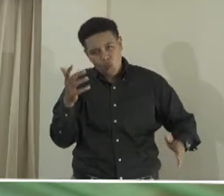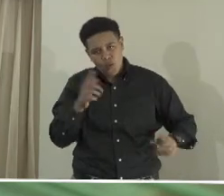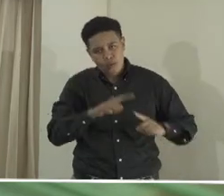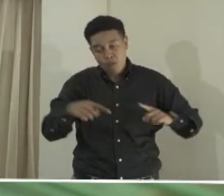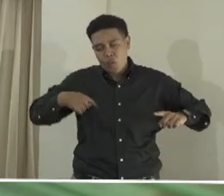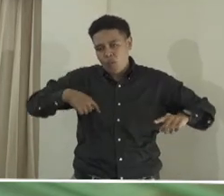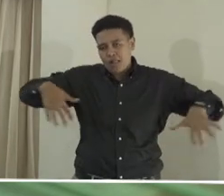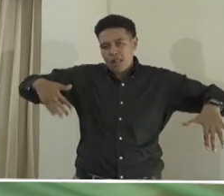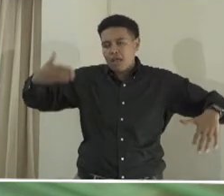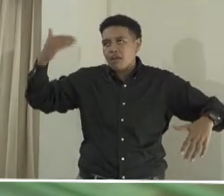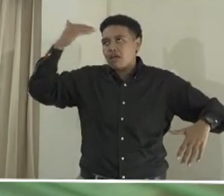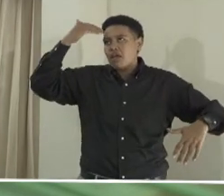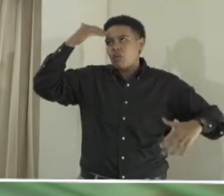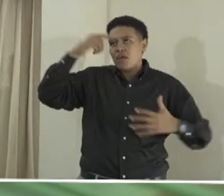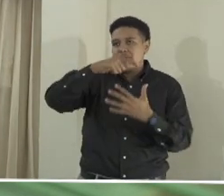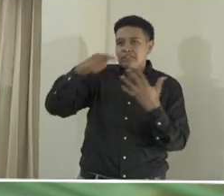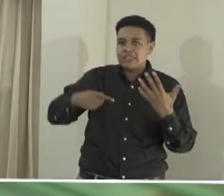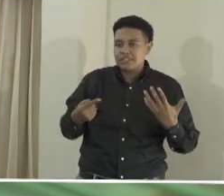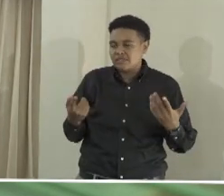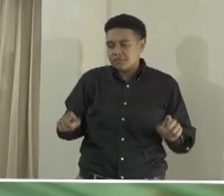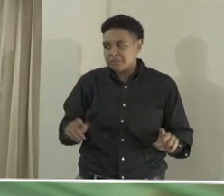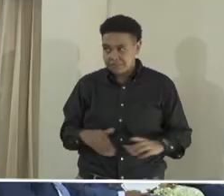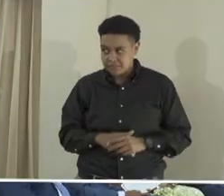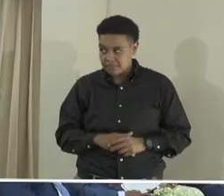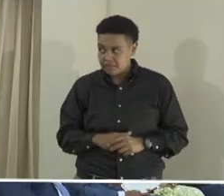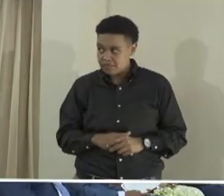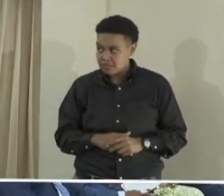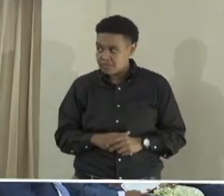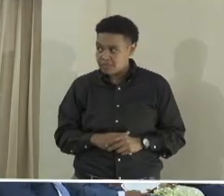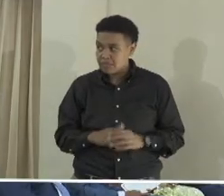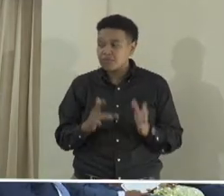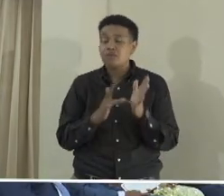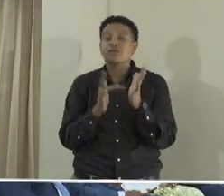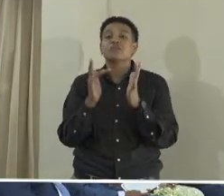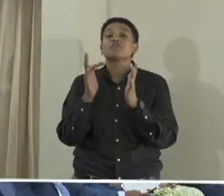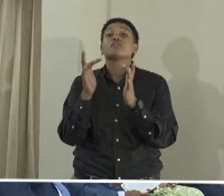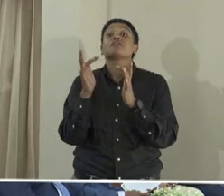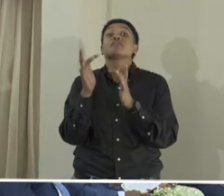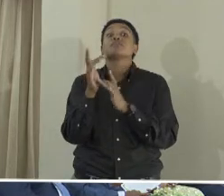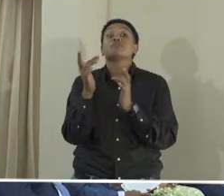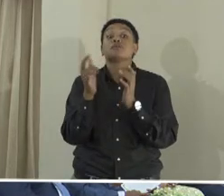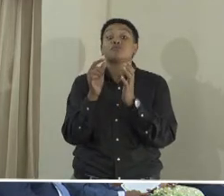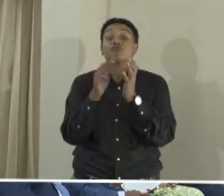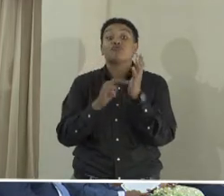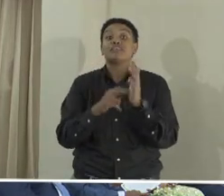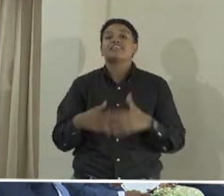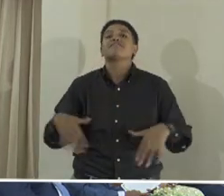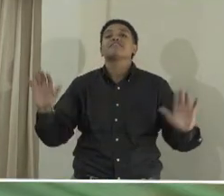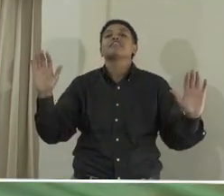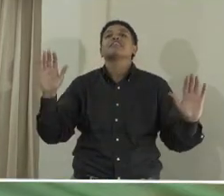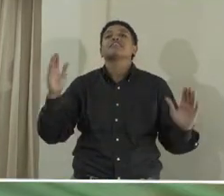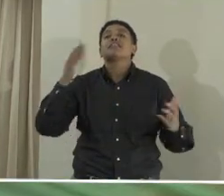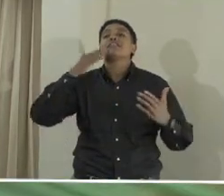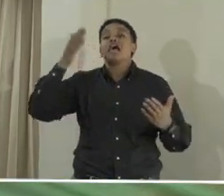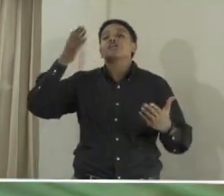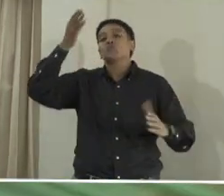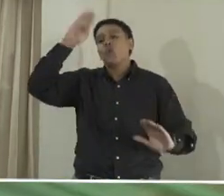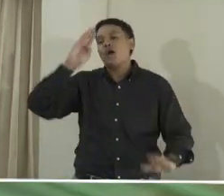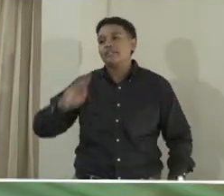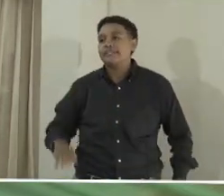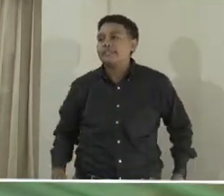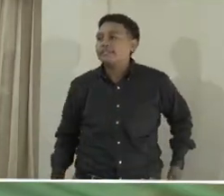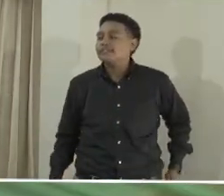unaware of his schemes. Here is the reading of his holy word. May he add his blessing.